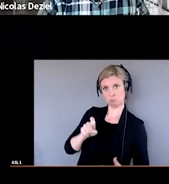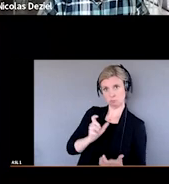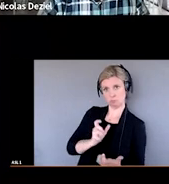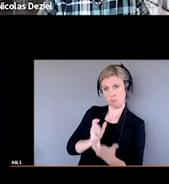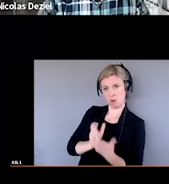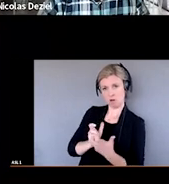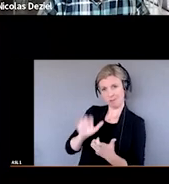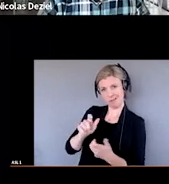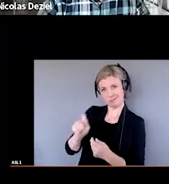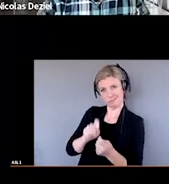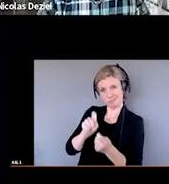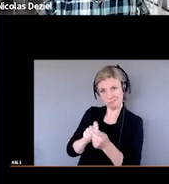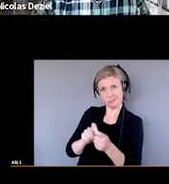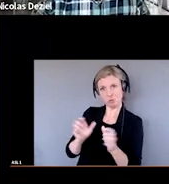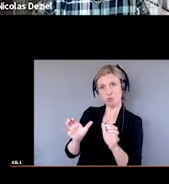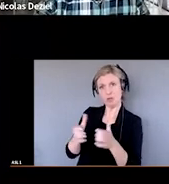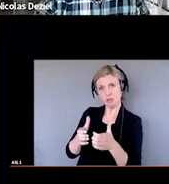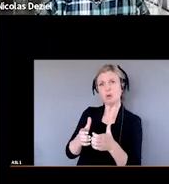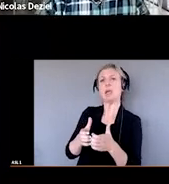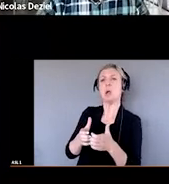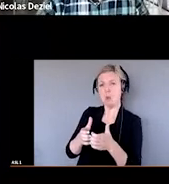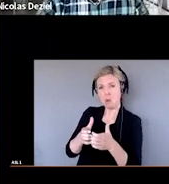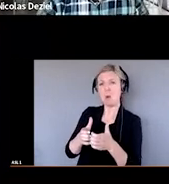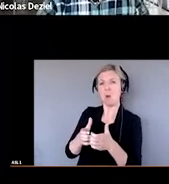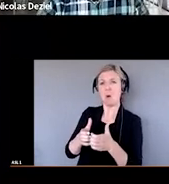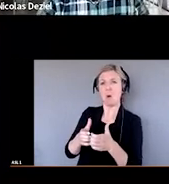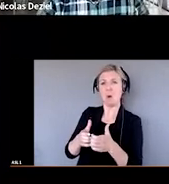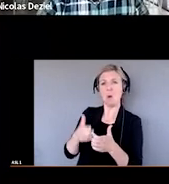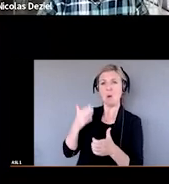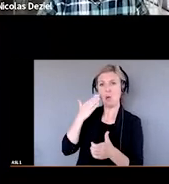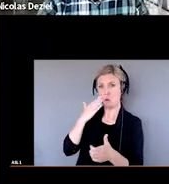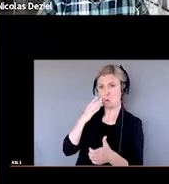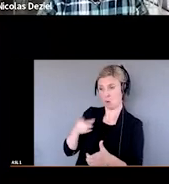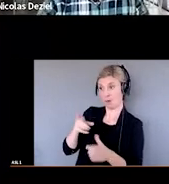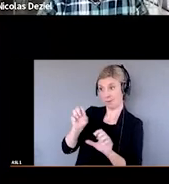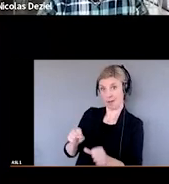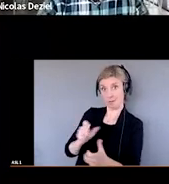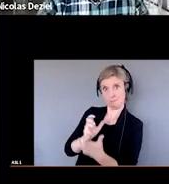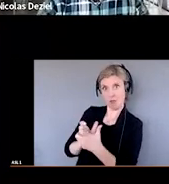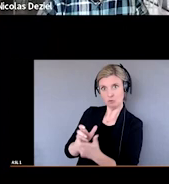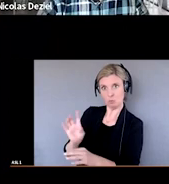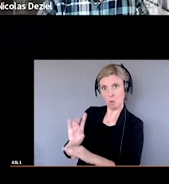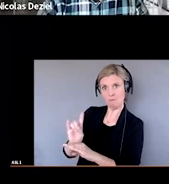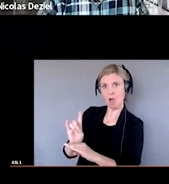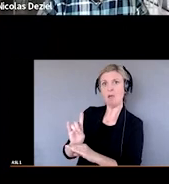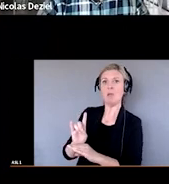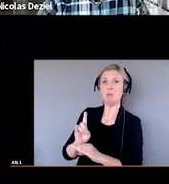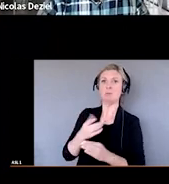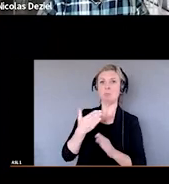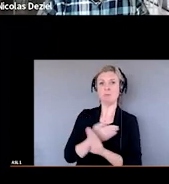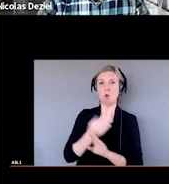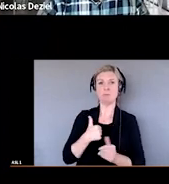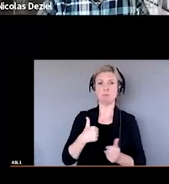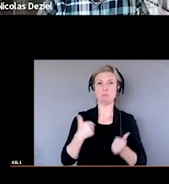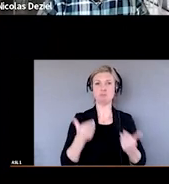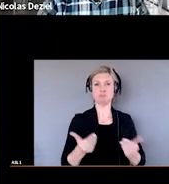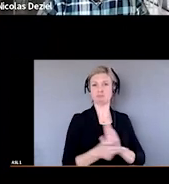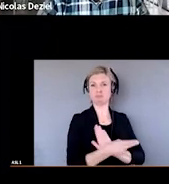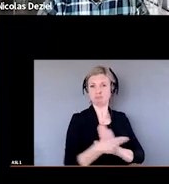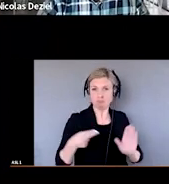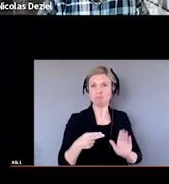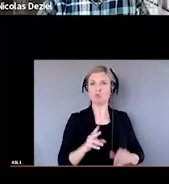for Wi-Fi in order to have that on the label of the product that you're selling. Let's move on to